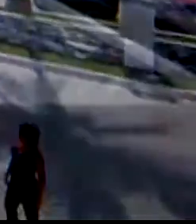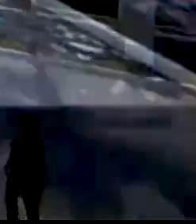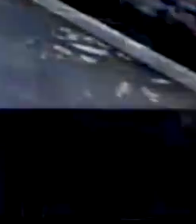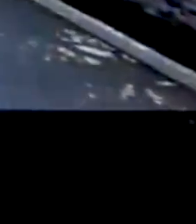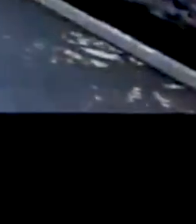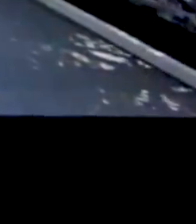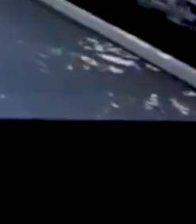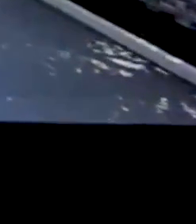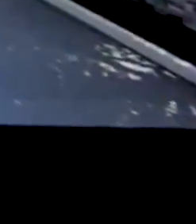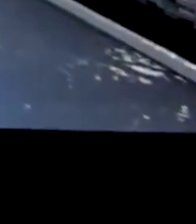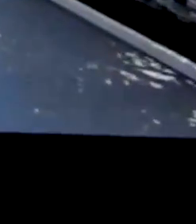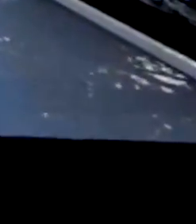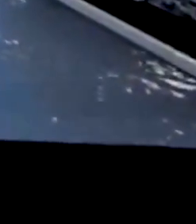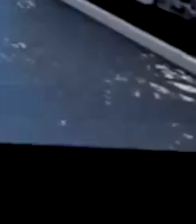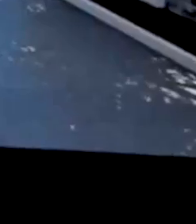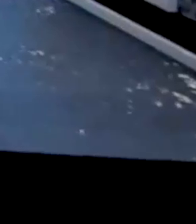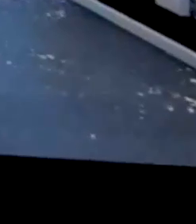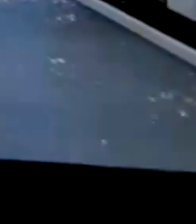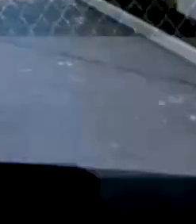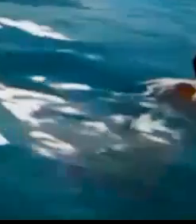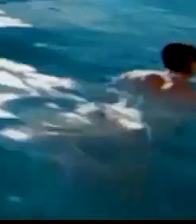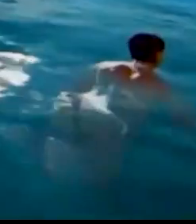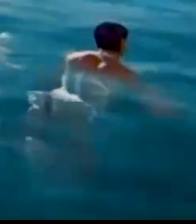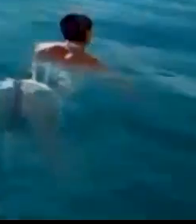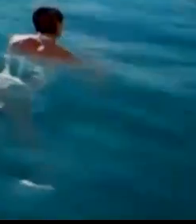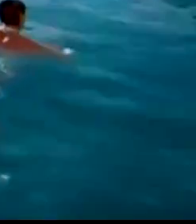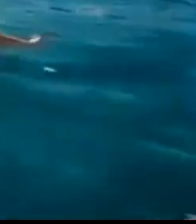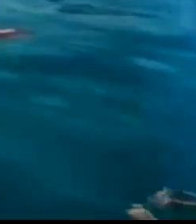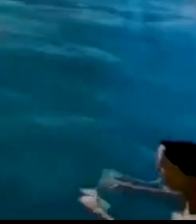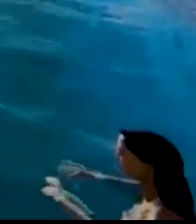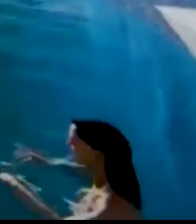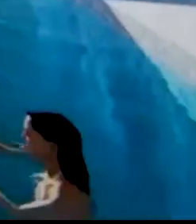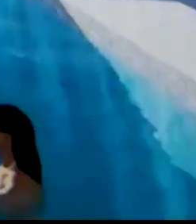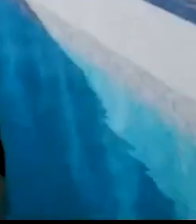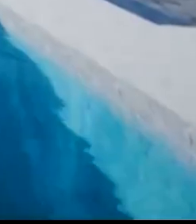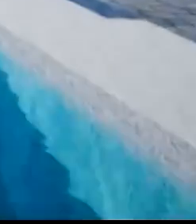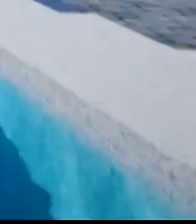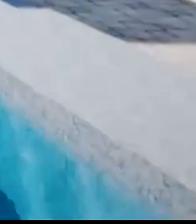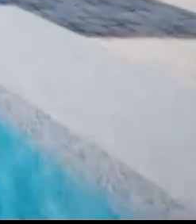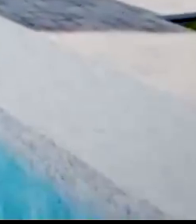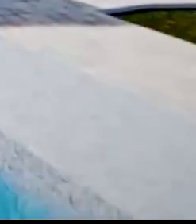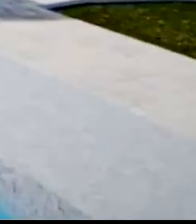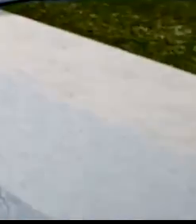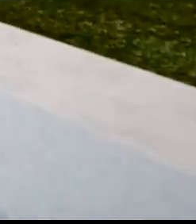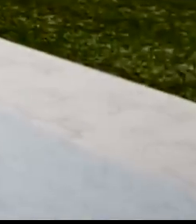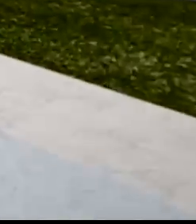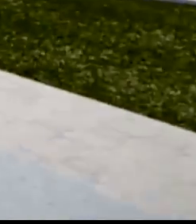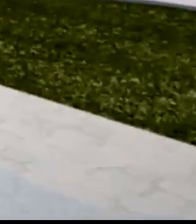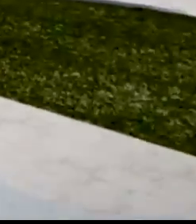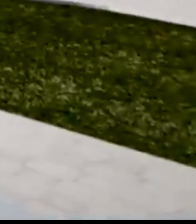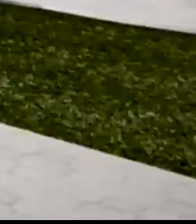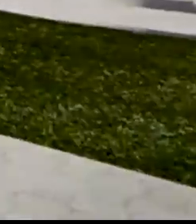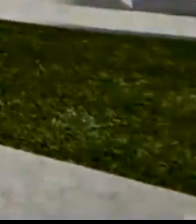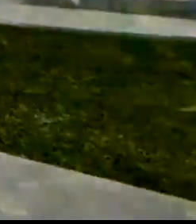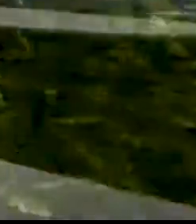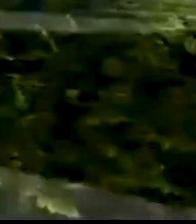The avant-garde architectural styles of our homes and villas reflects the lifestyle that is both exclusive